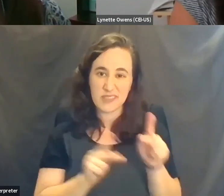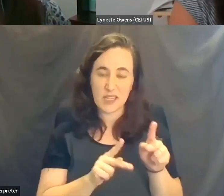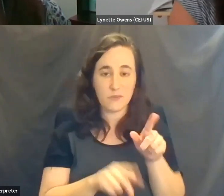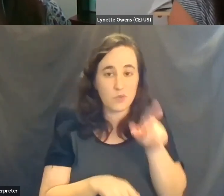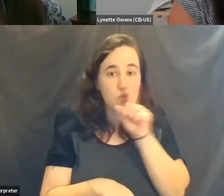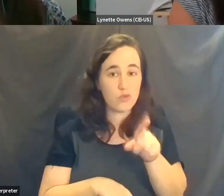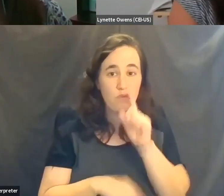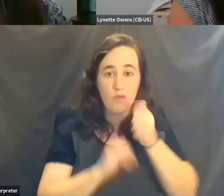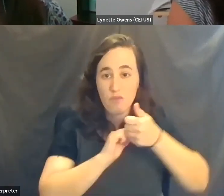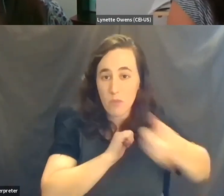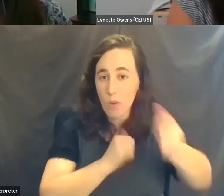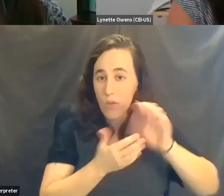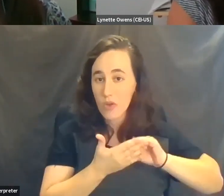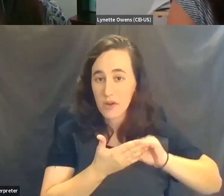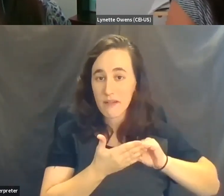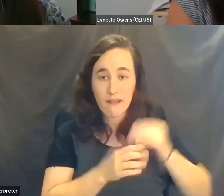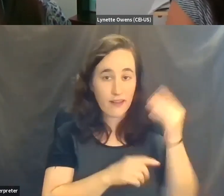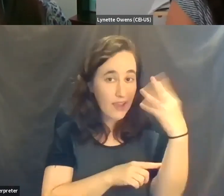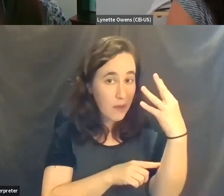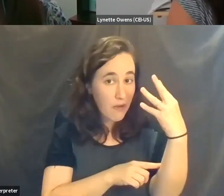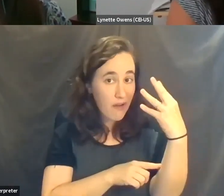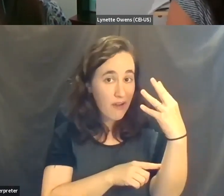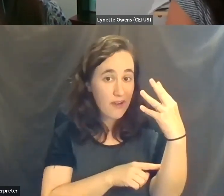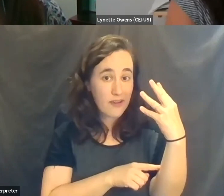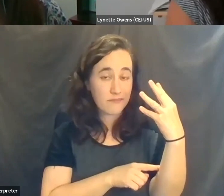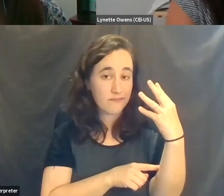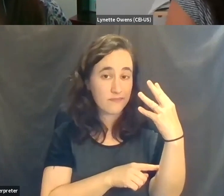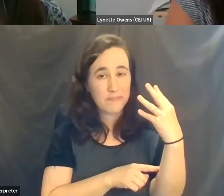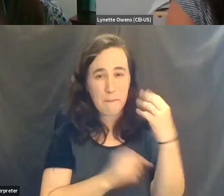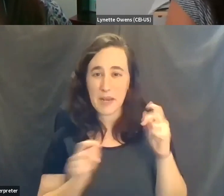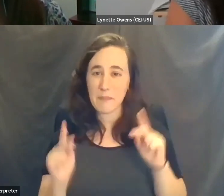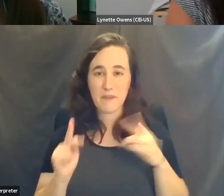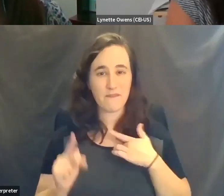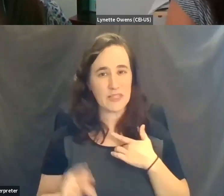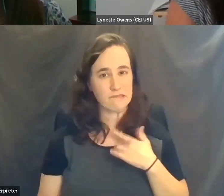camera. The camera being a point of contention,